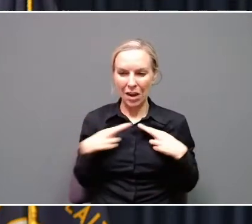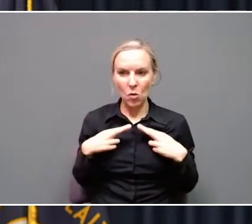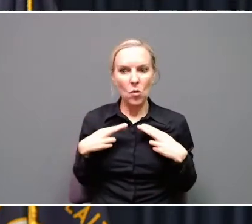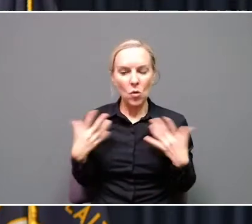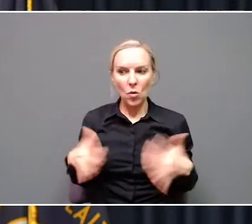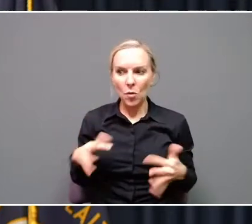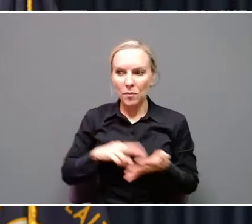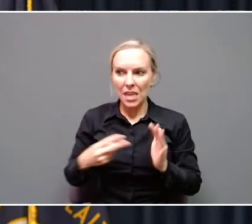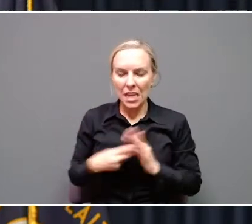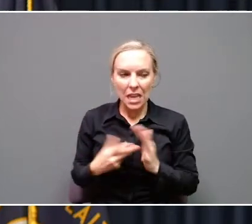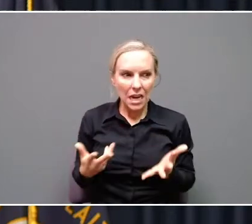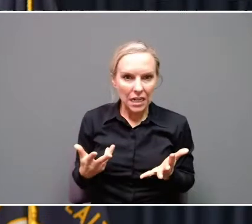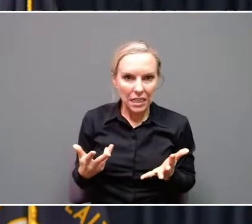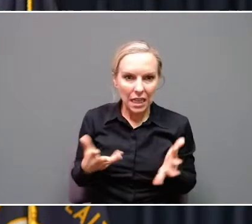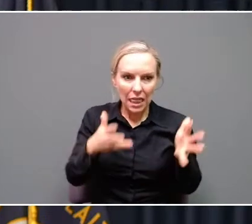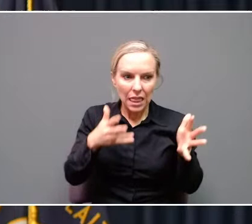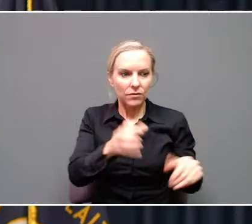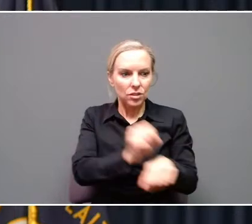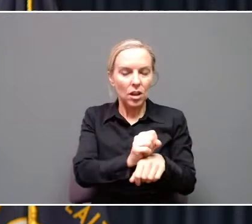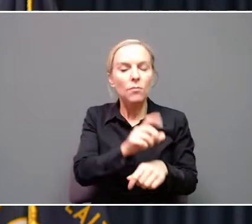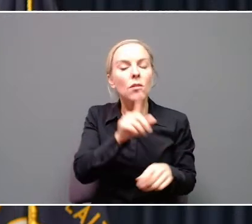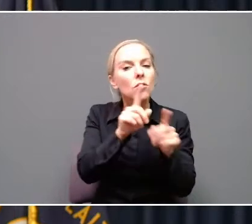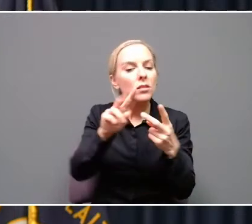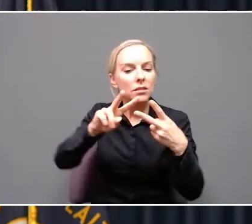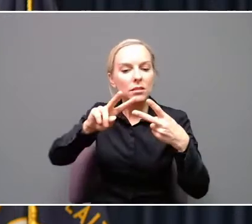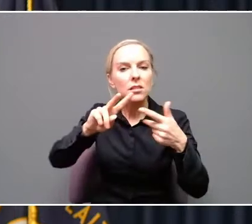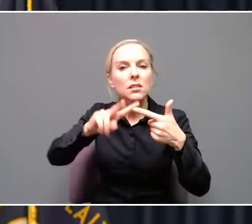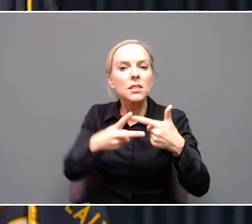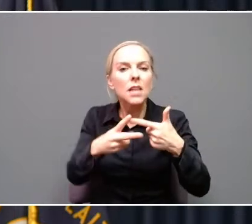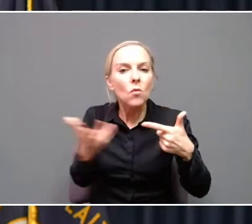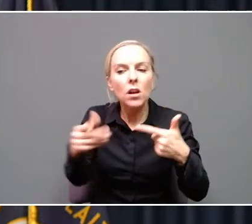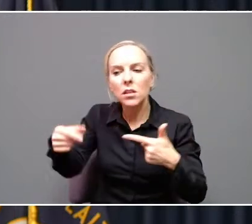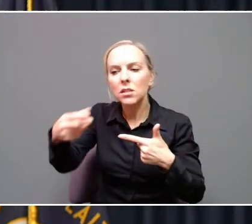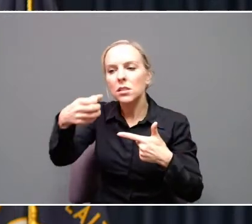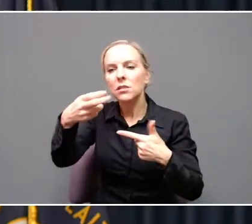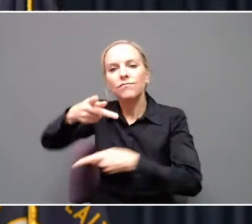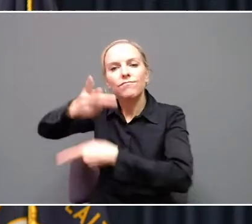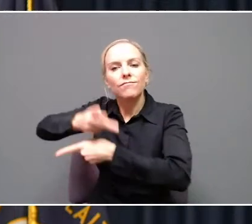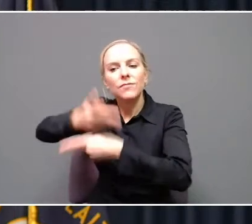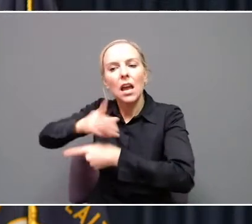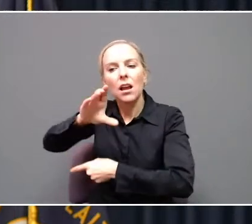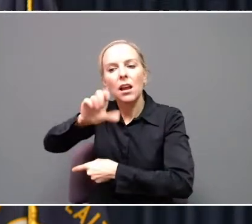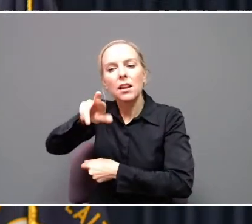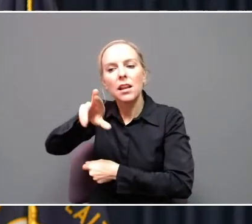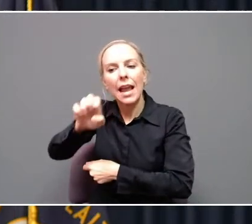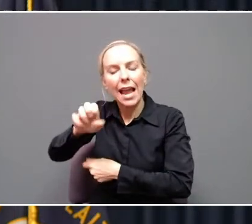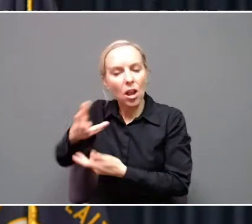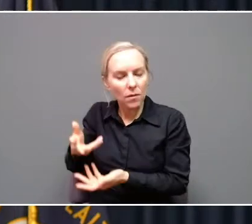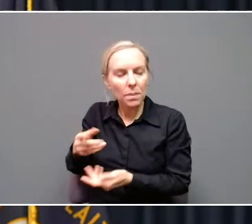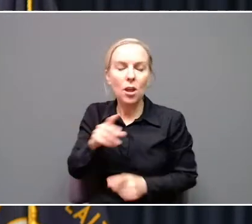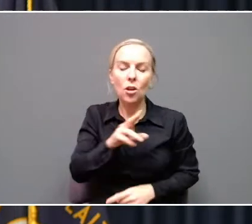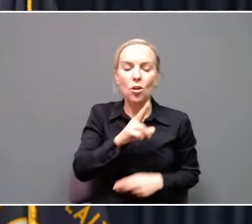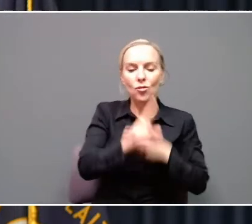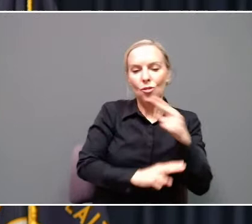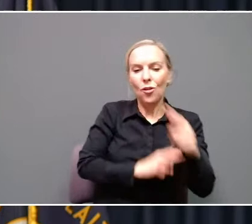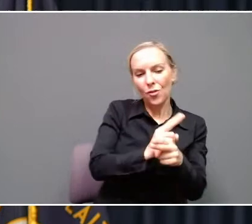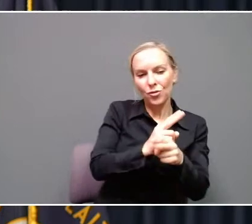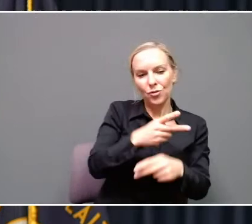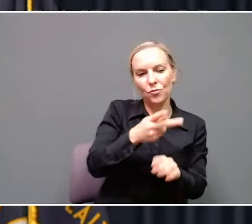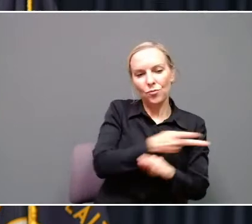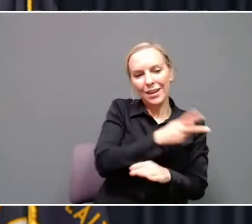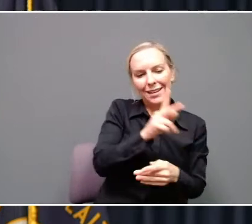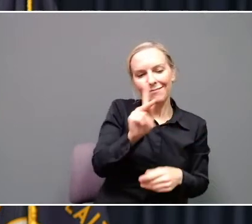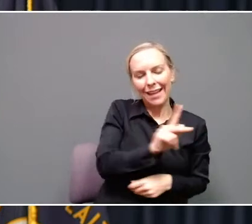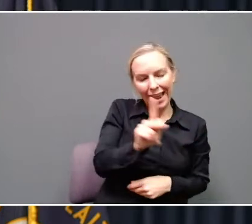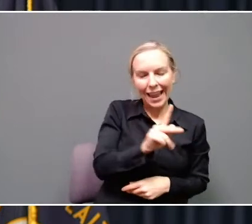Second, childcare. Universal pre-K would have been our fastest way of getting more people into the workforce. It added